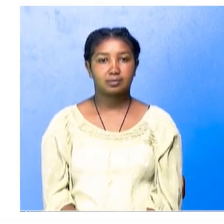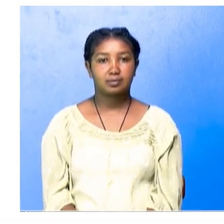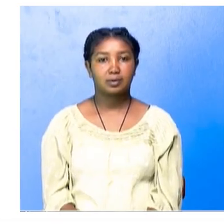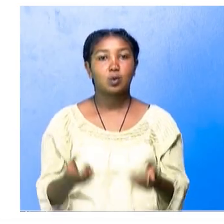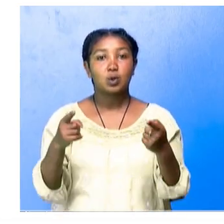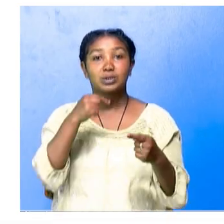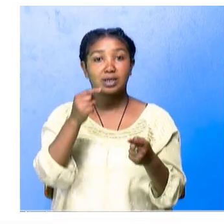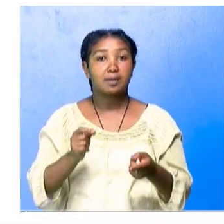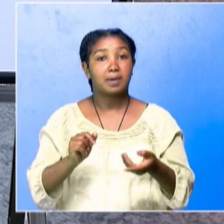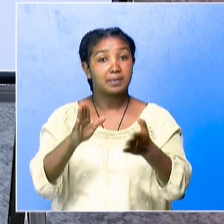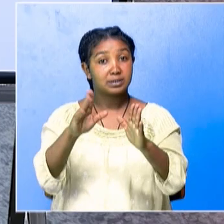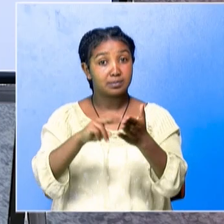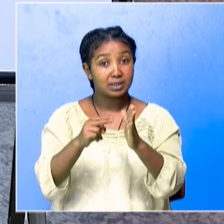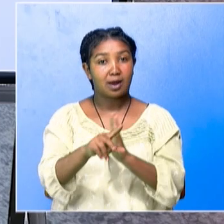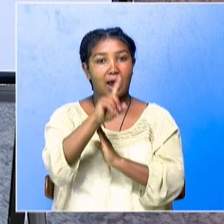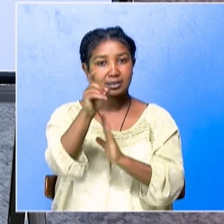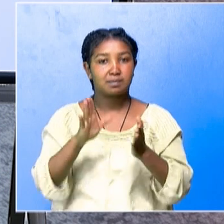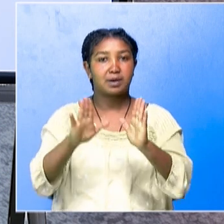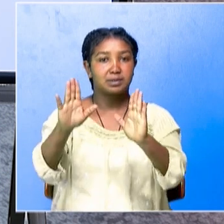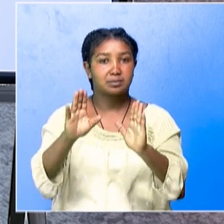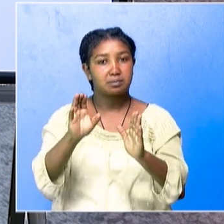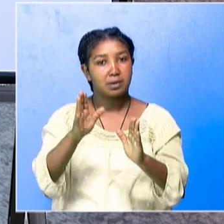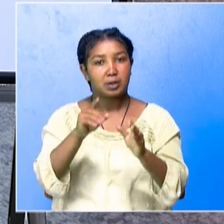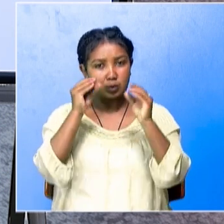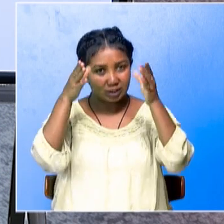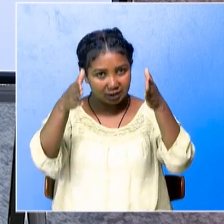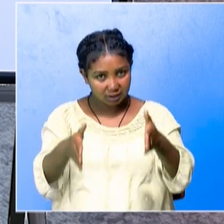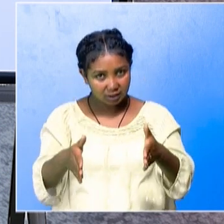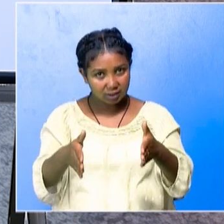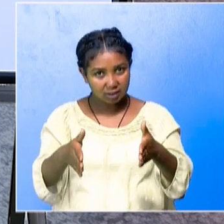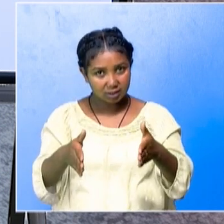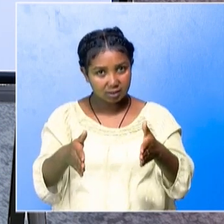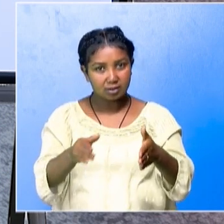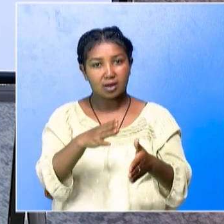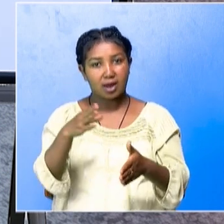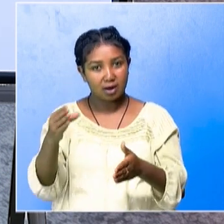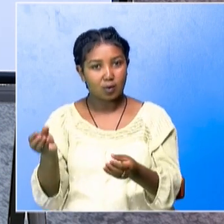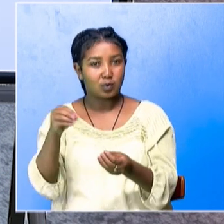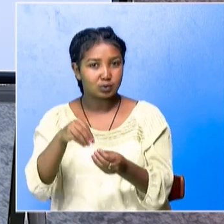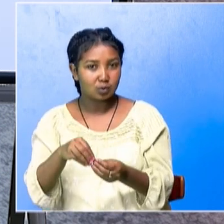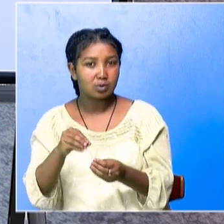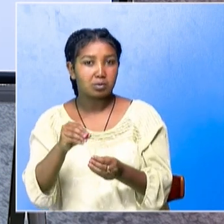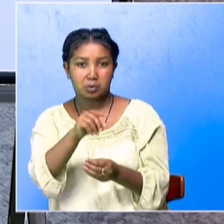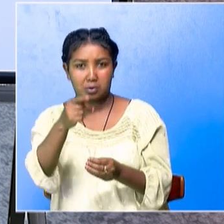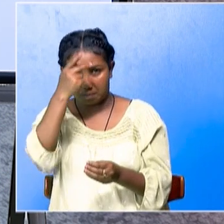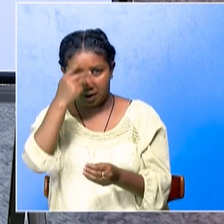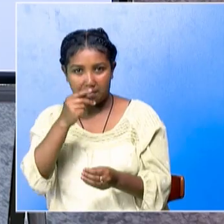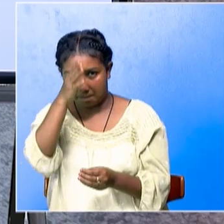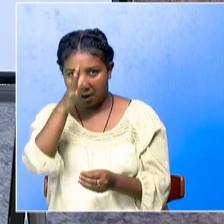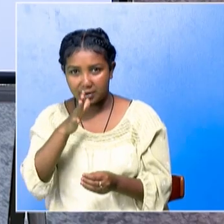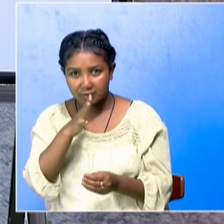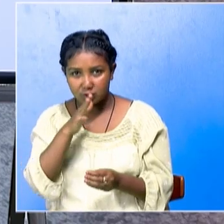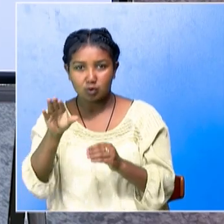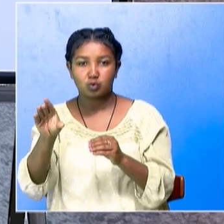When we said permission, asked permission maybe your teacher and also maybe your parents to